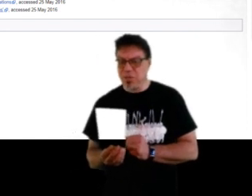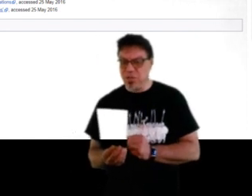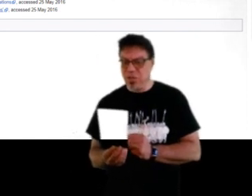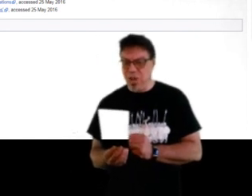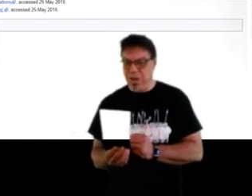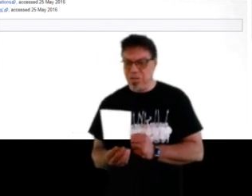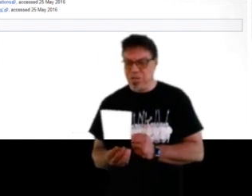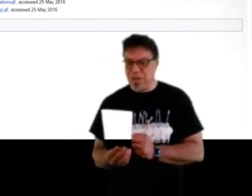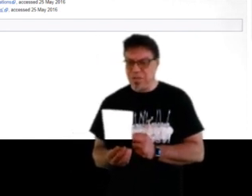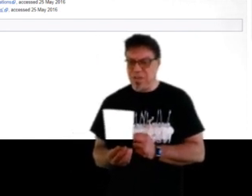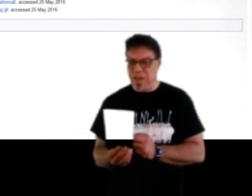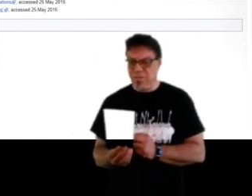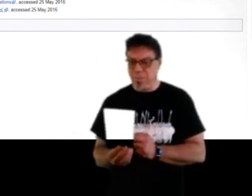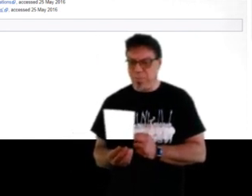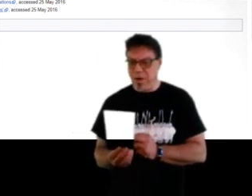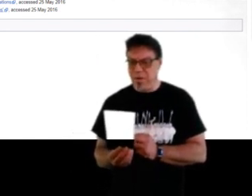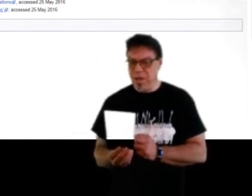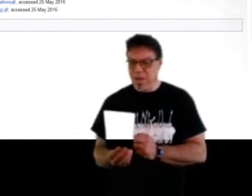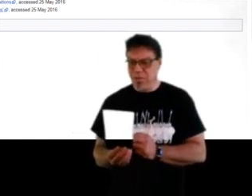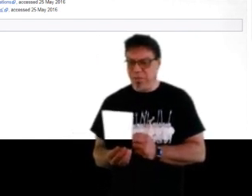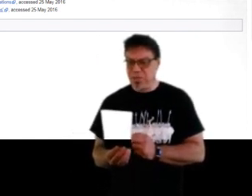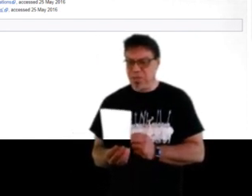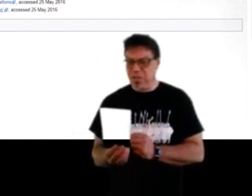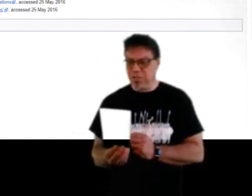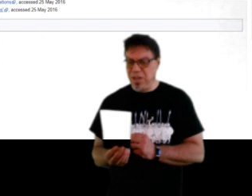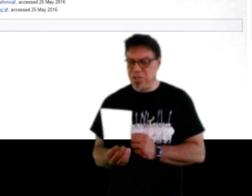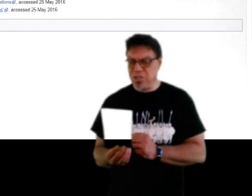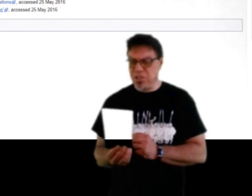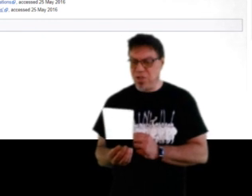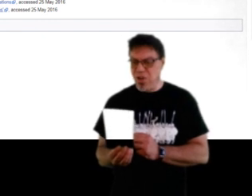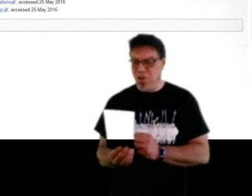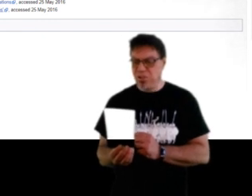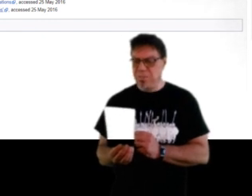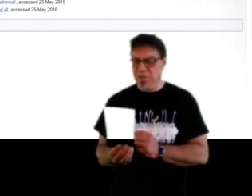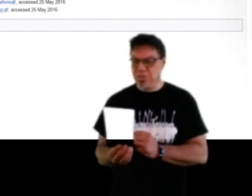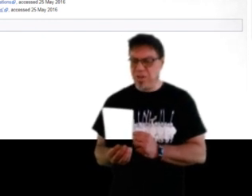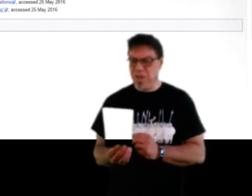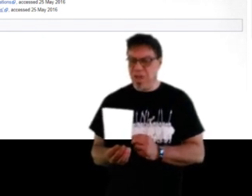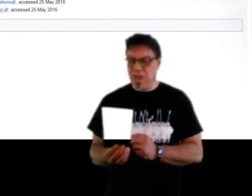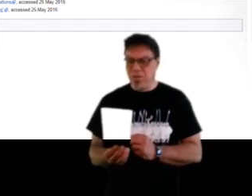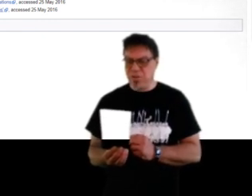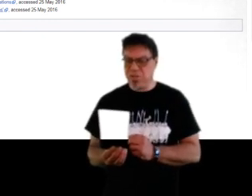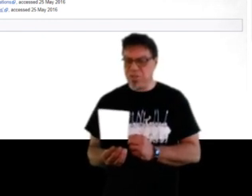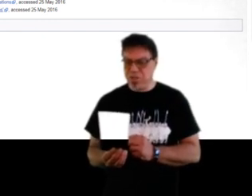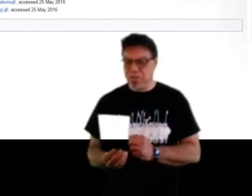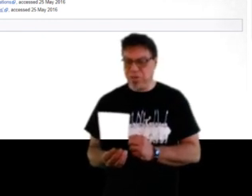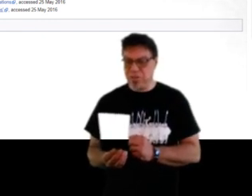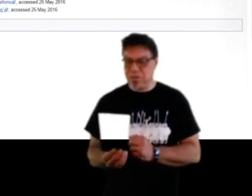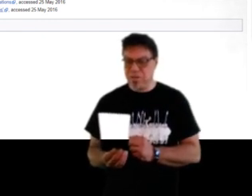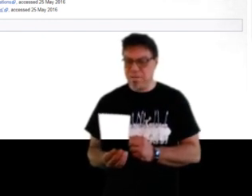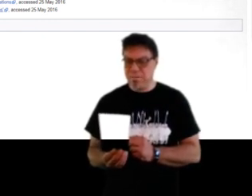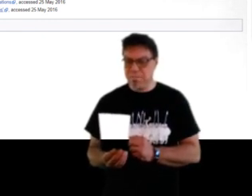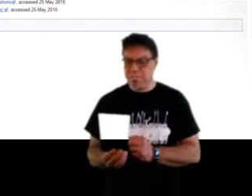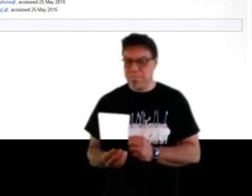various Christian denominations as a day for prayer and reflection in relation to the call to ministry and Christian